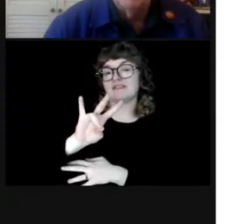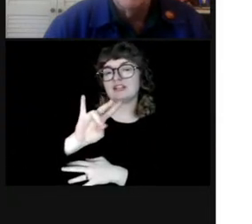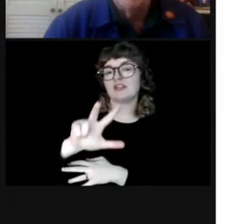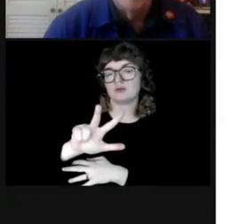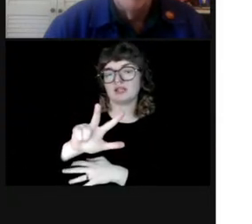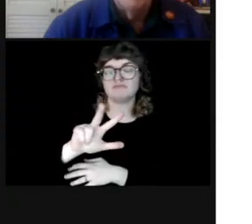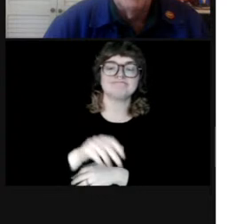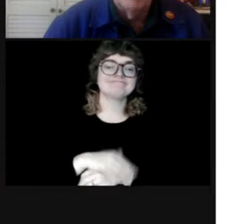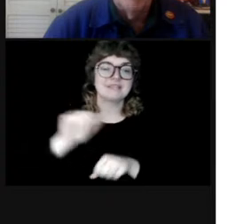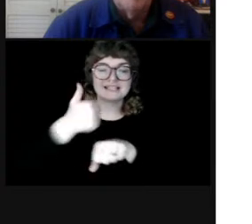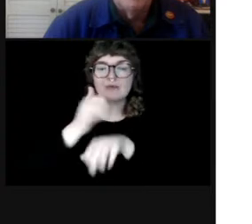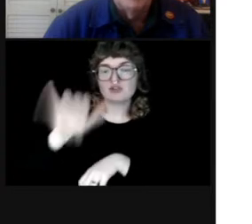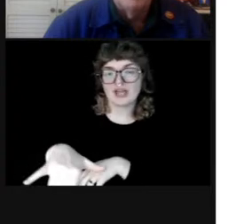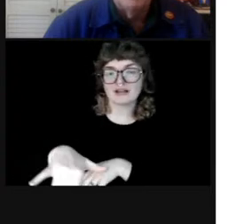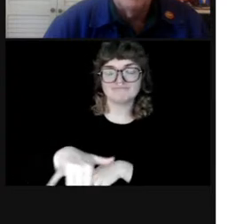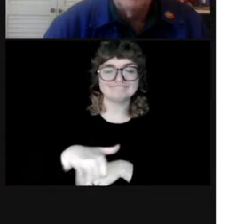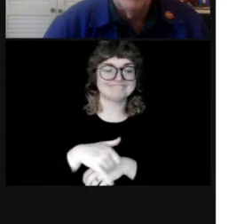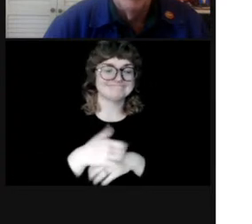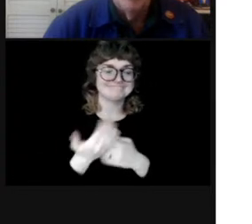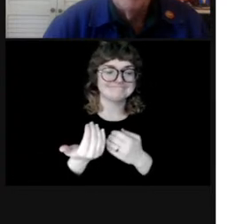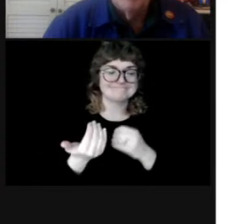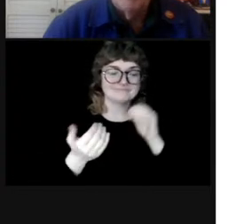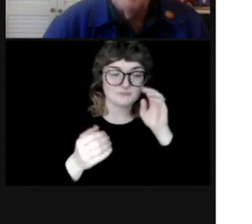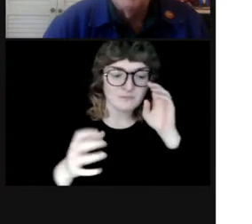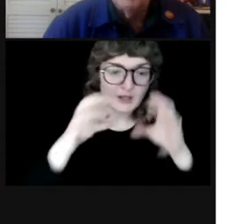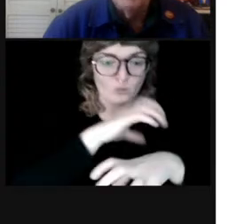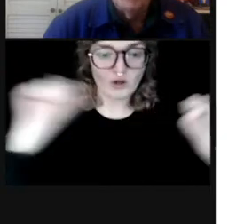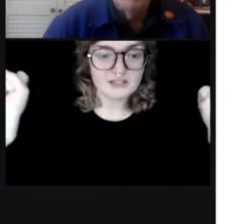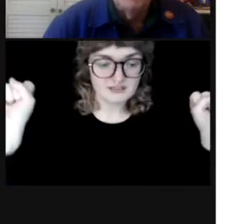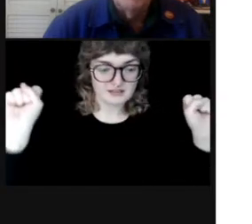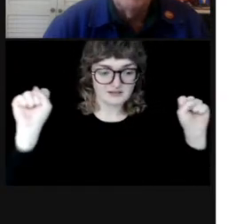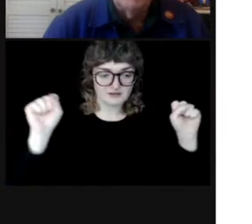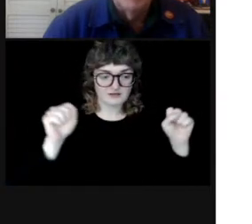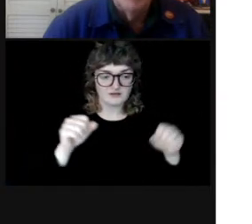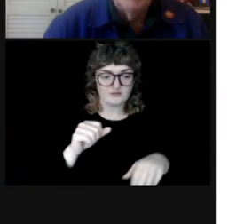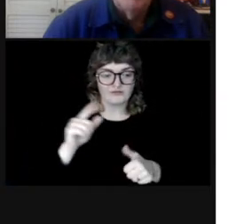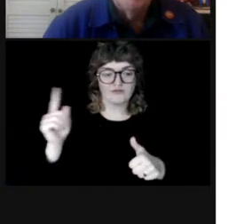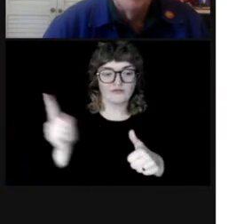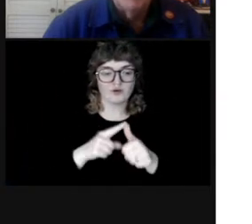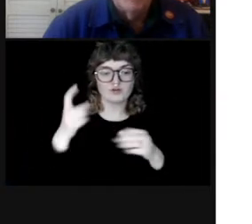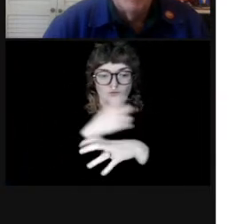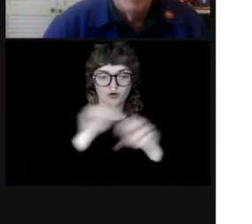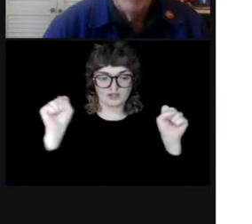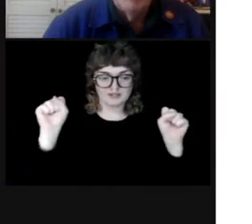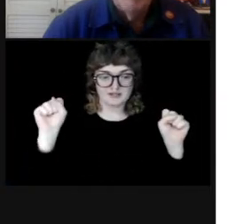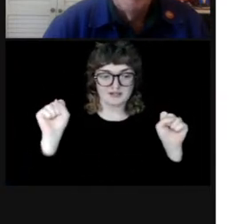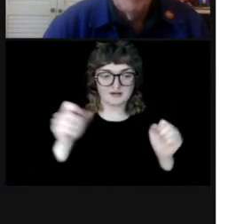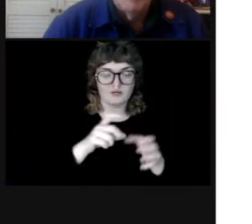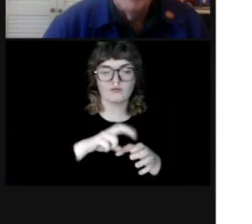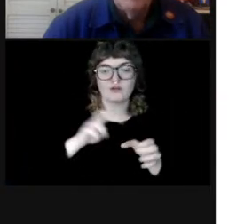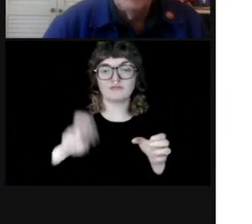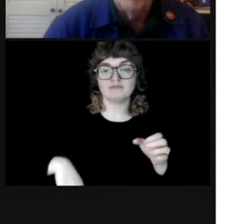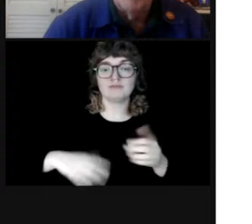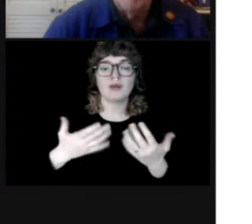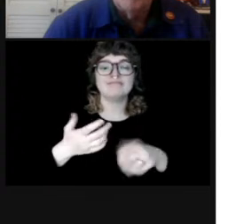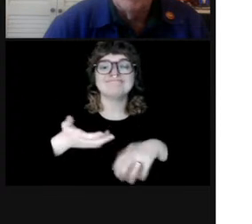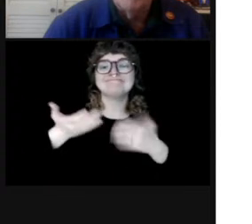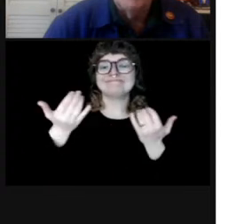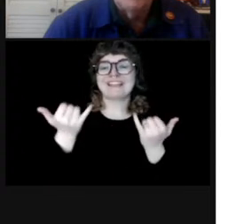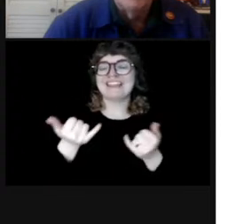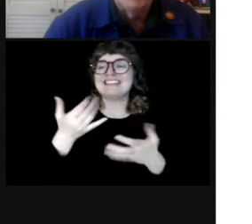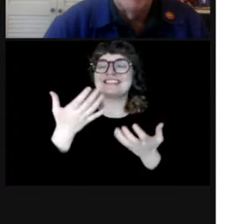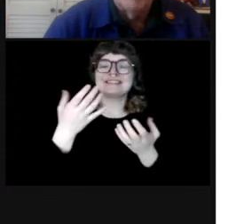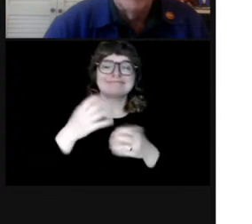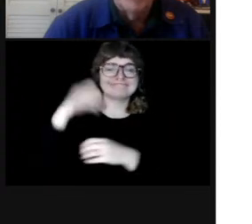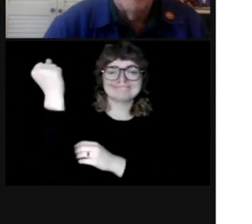the surface of our busy and often intense history, but I hope that you can see how useful these firsts are in providing a doorway for all of